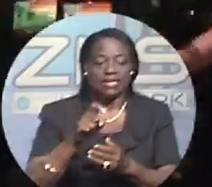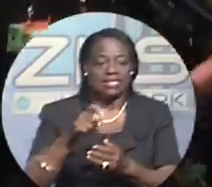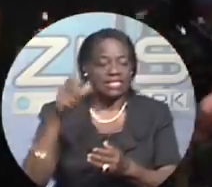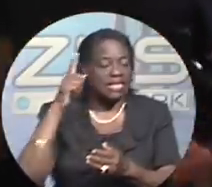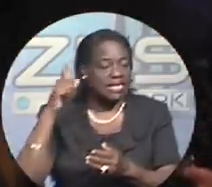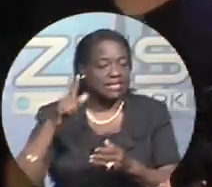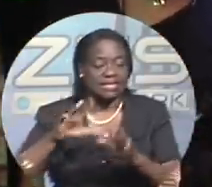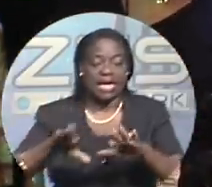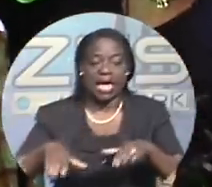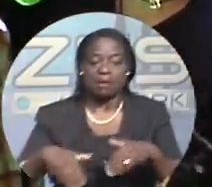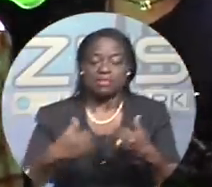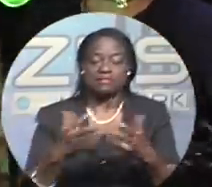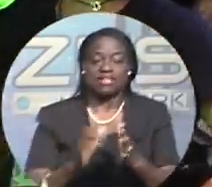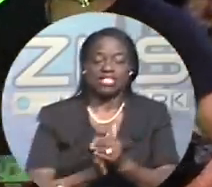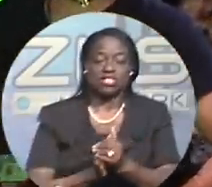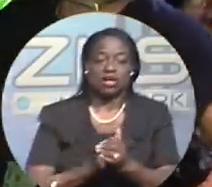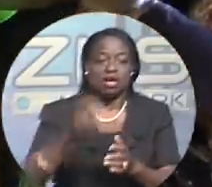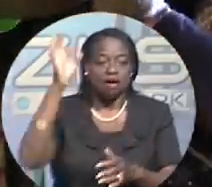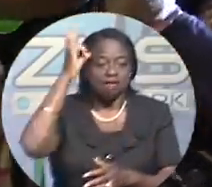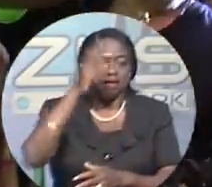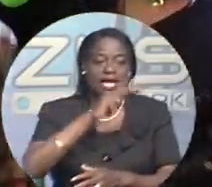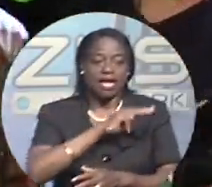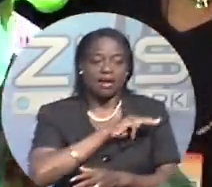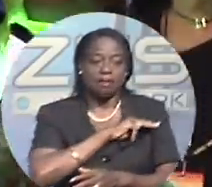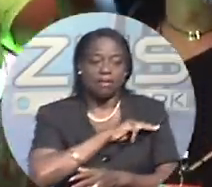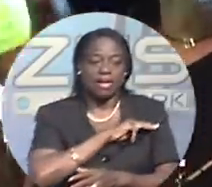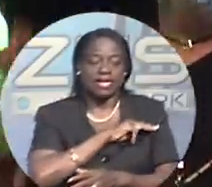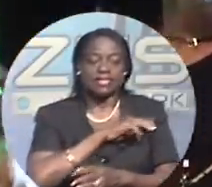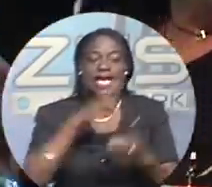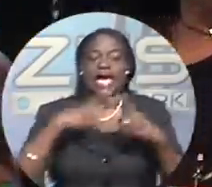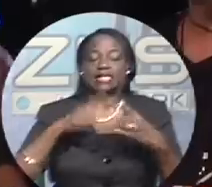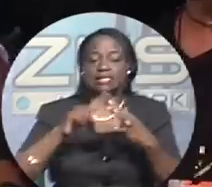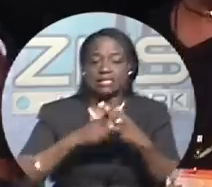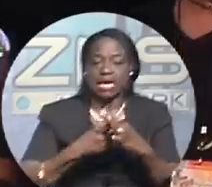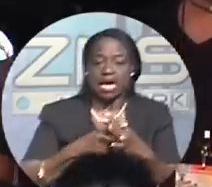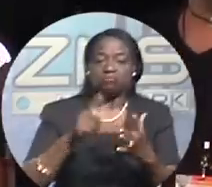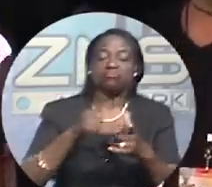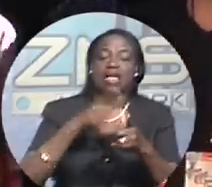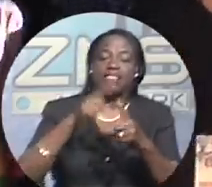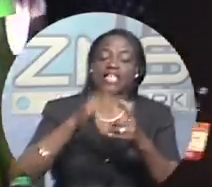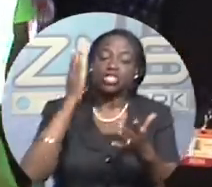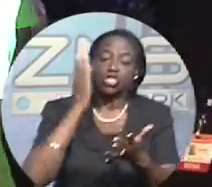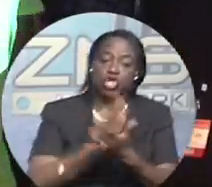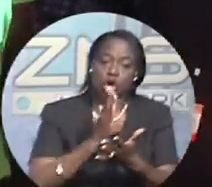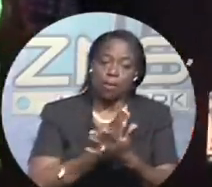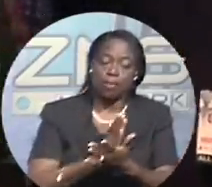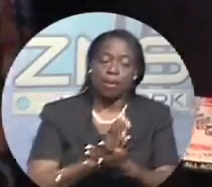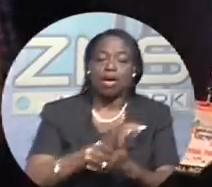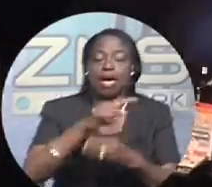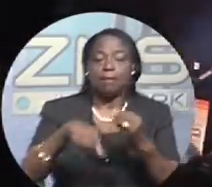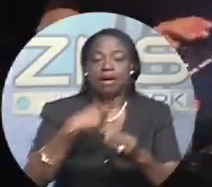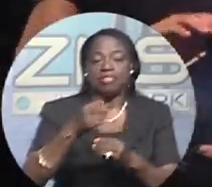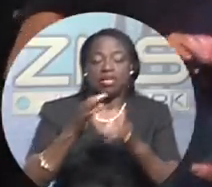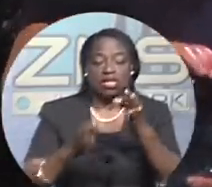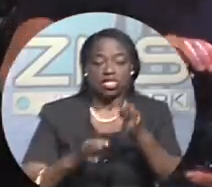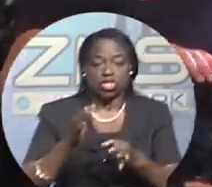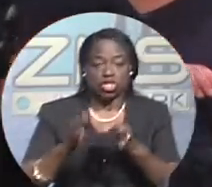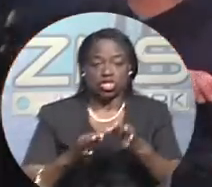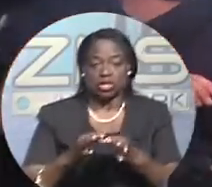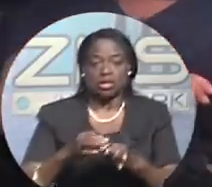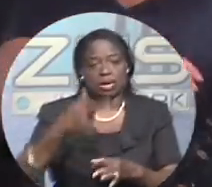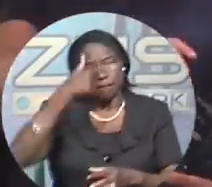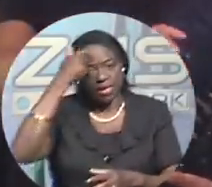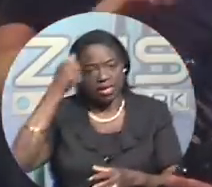Now, Festival Commission member Fred Munnings had to start and then stop reciting the judging criteria due to the crowd booing during